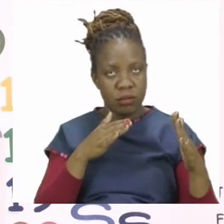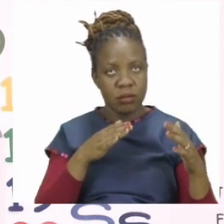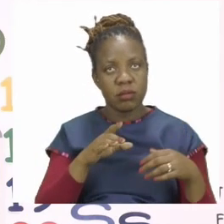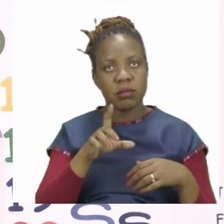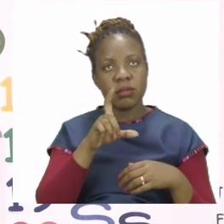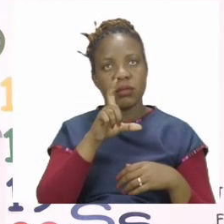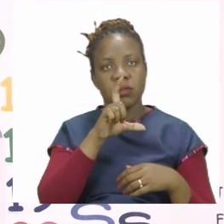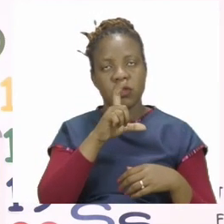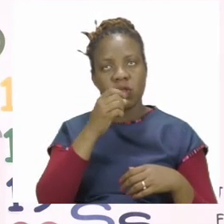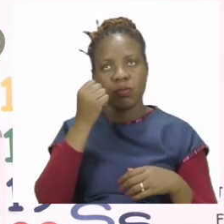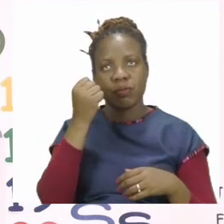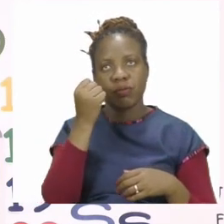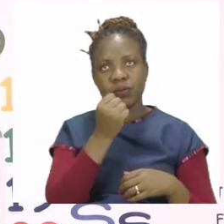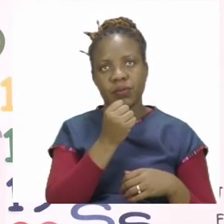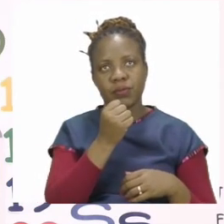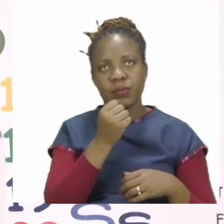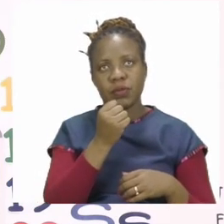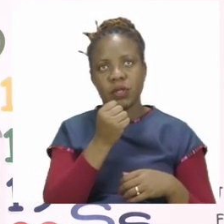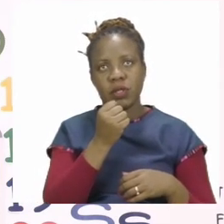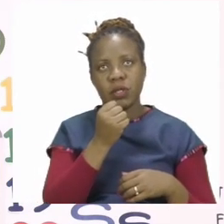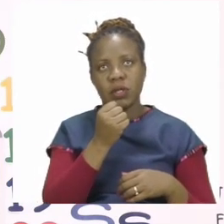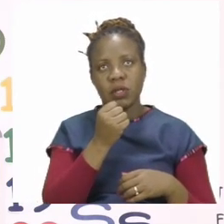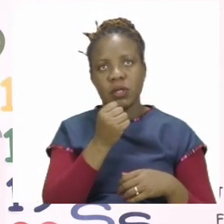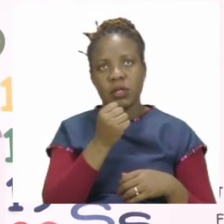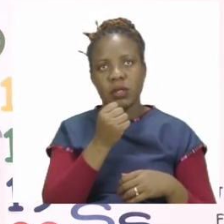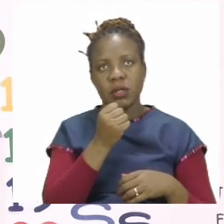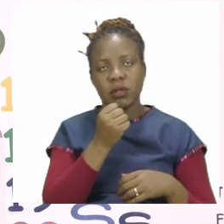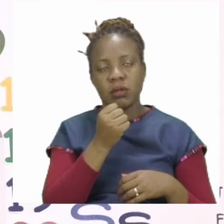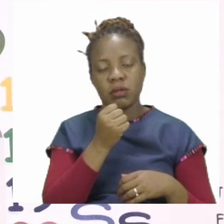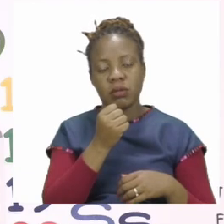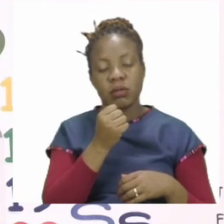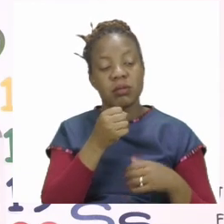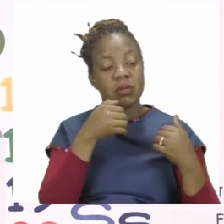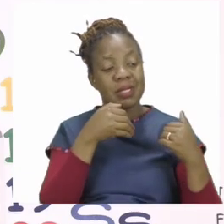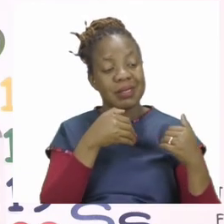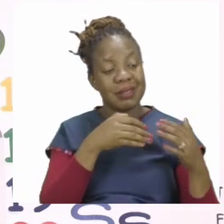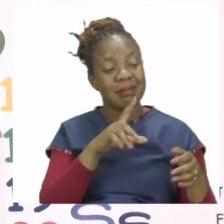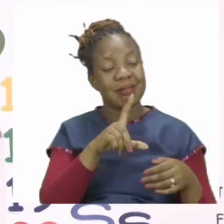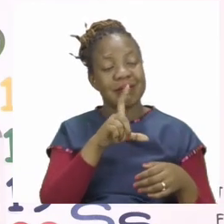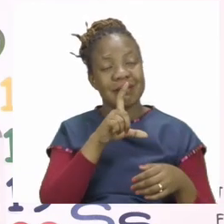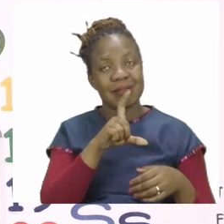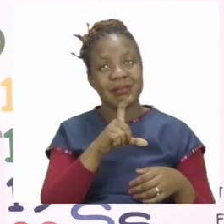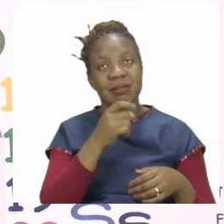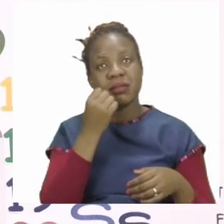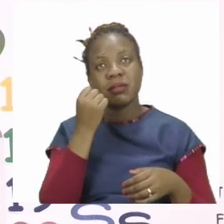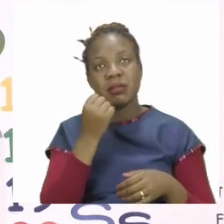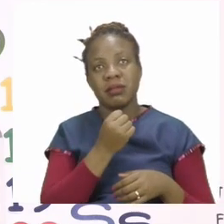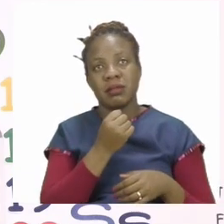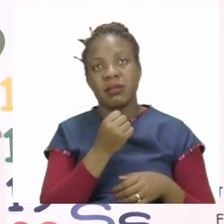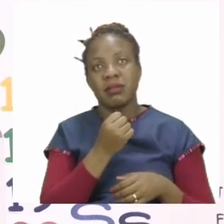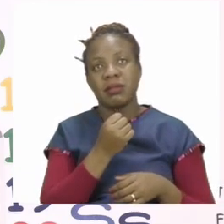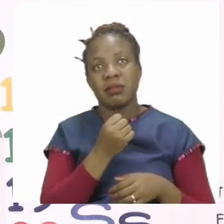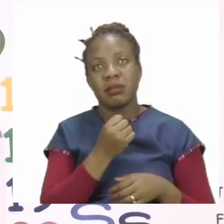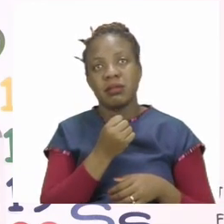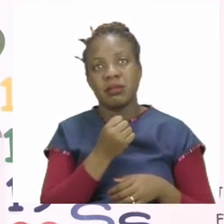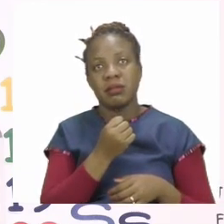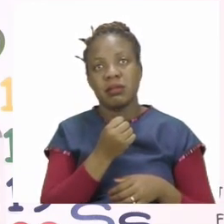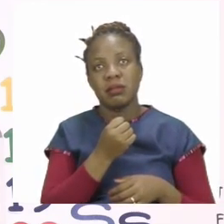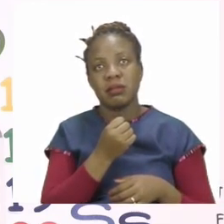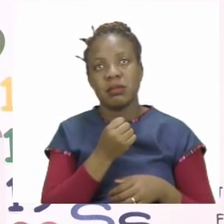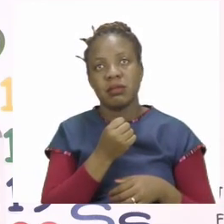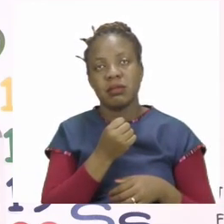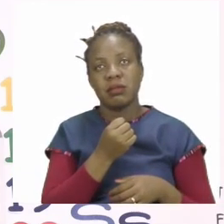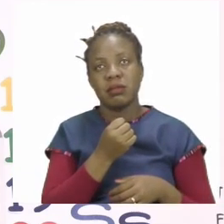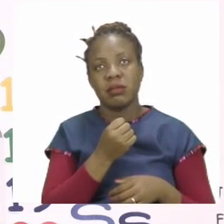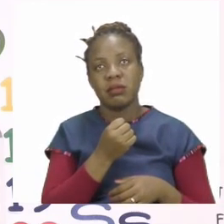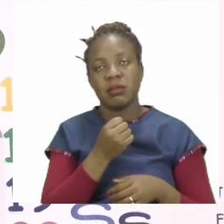sentence with a capital letter, start your sentence with a capital letter, and also we need